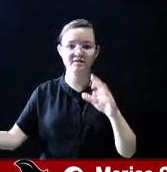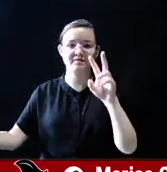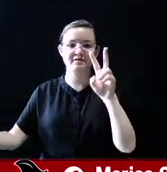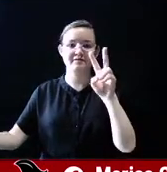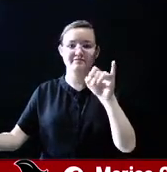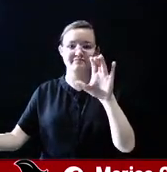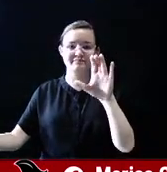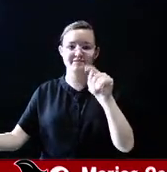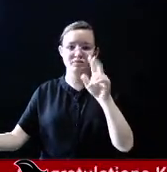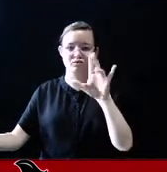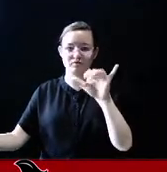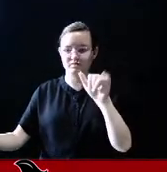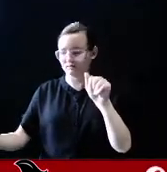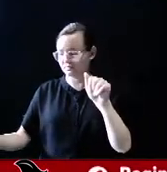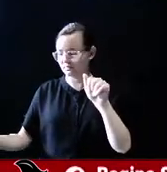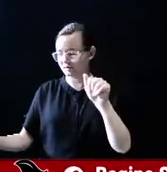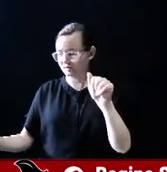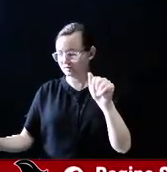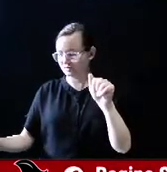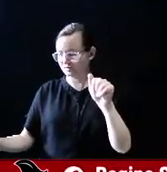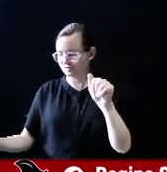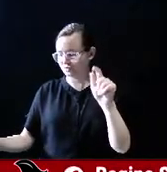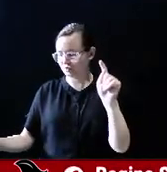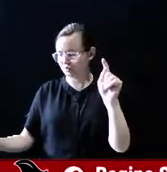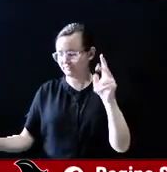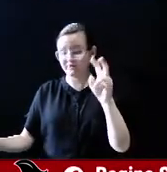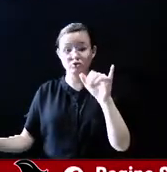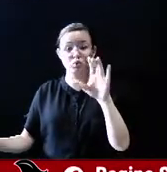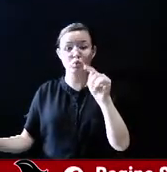Victor Arturo Perez Noriega.